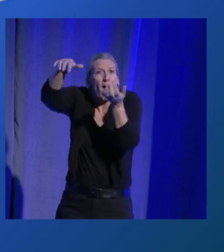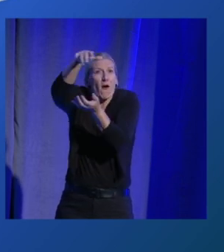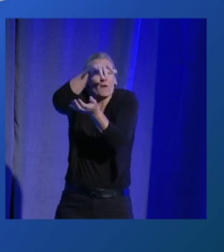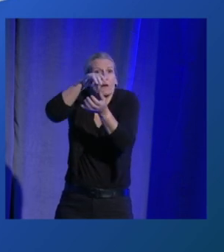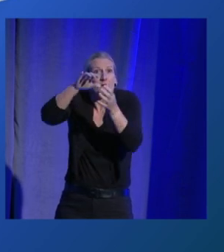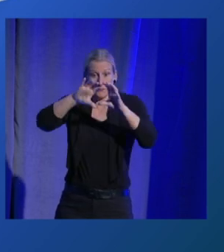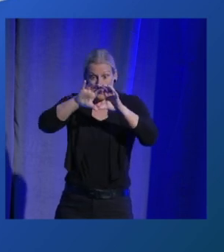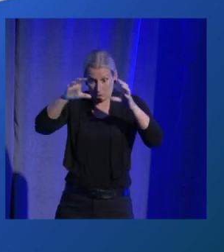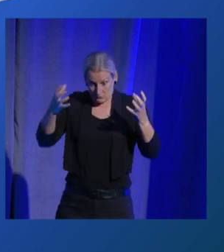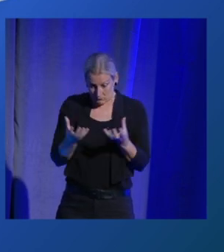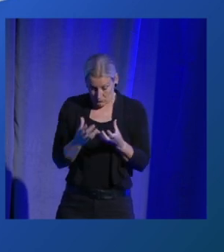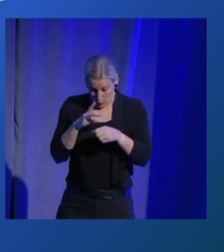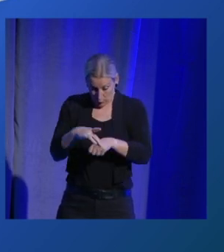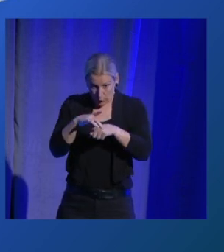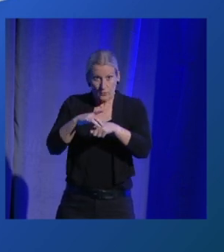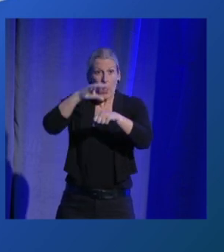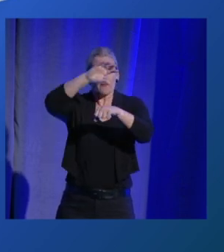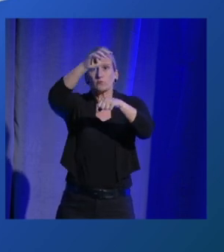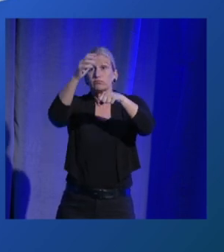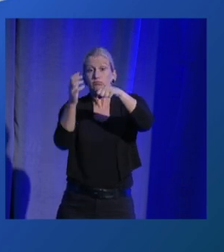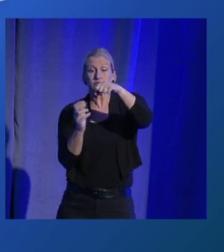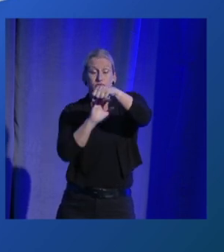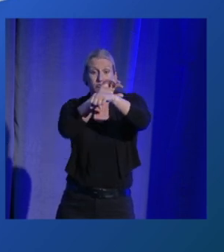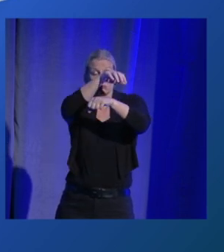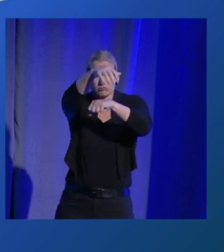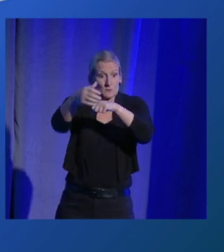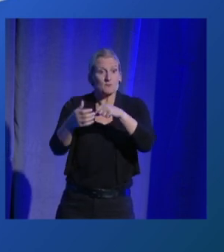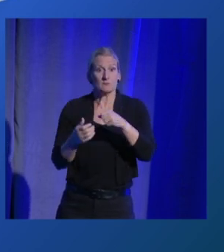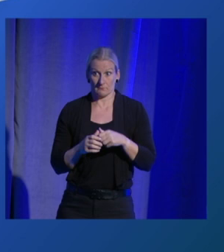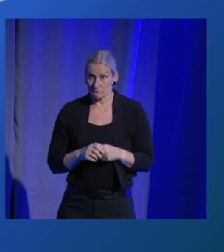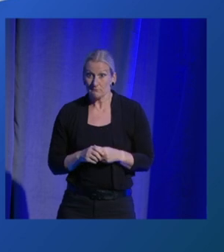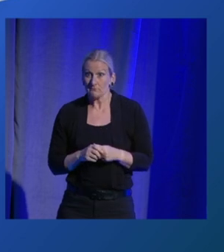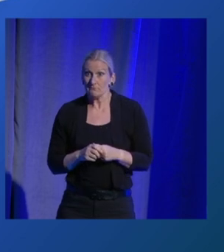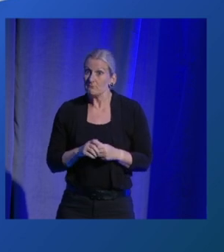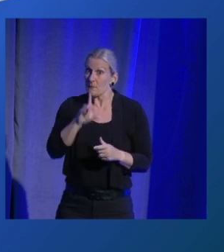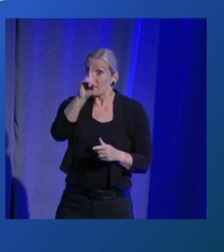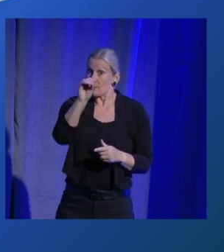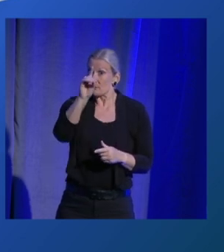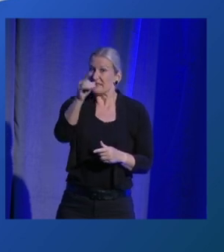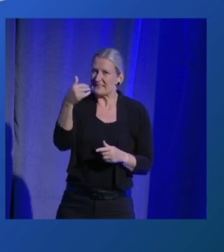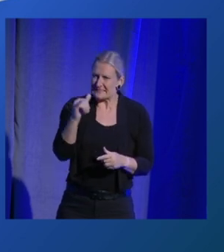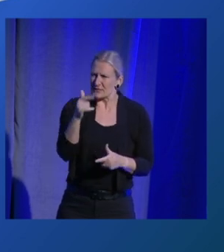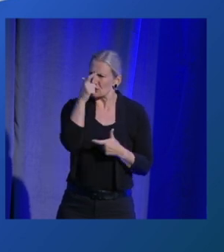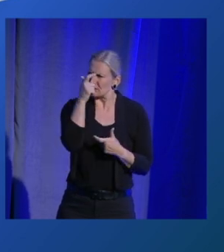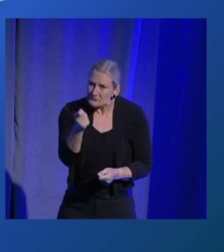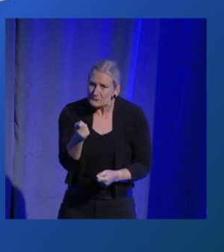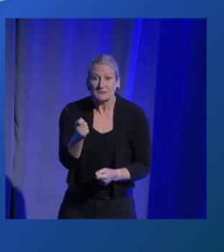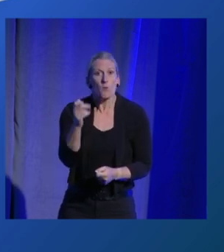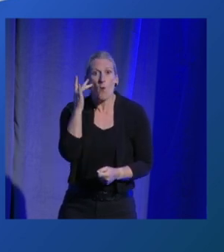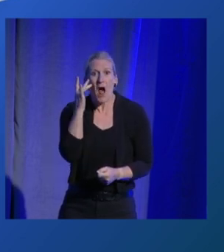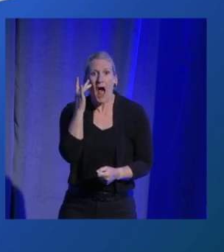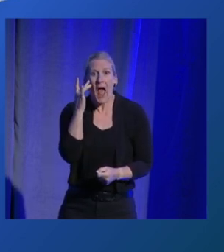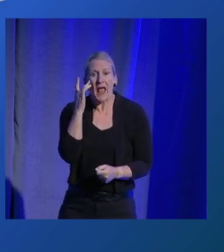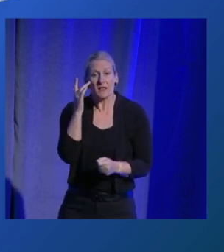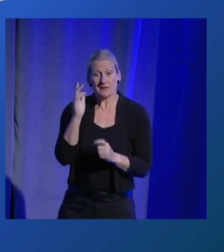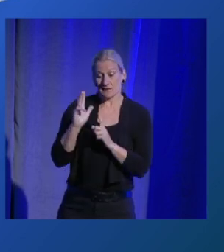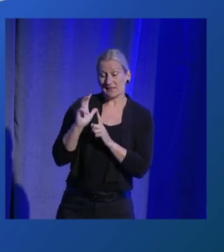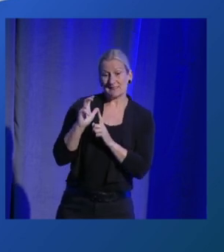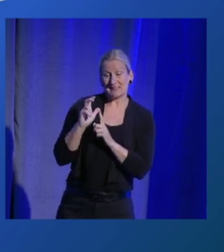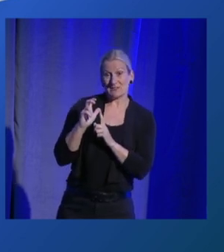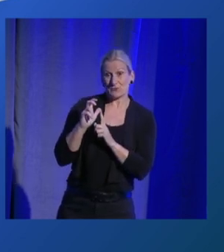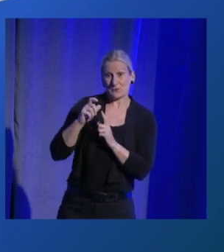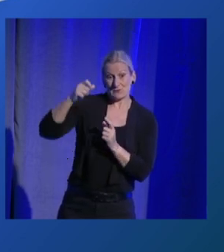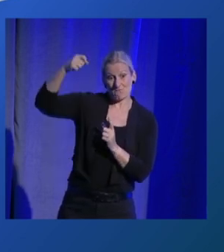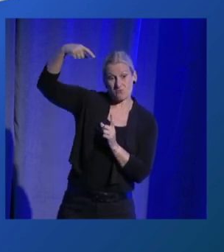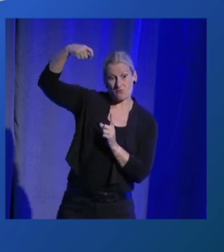of the Earth because many of our sensors can't see through those clouds now with the proliferation of SAR that's changed